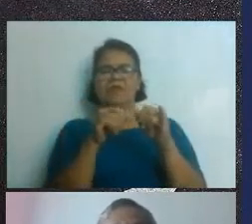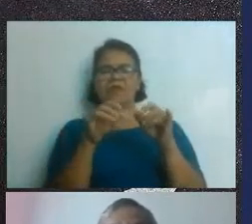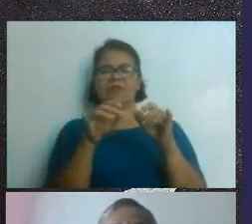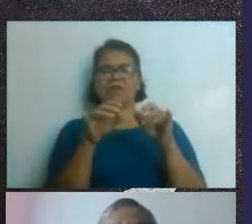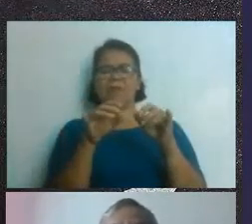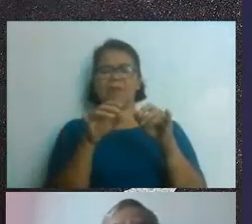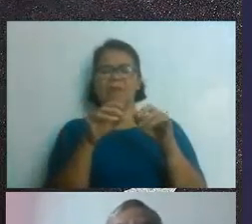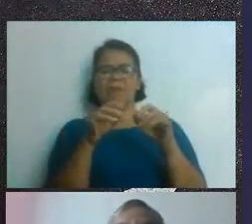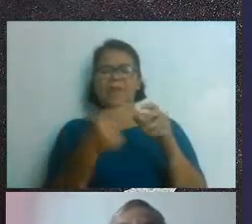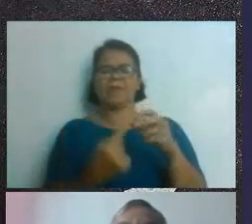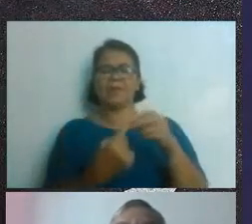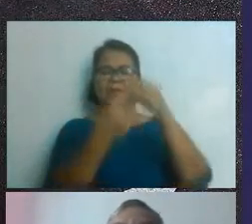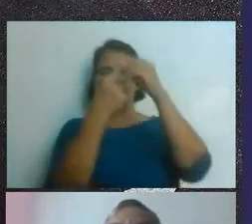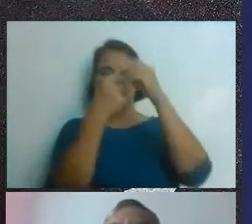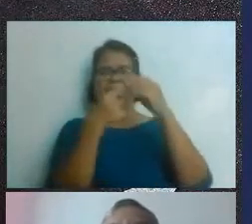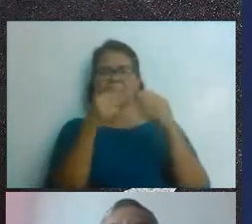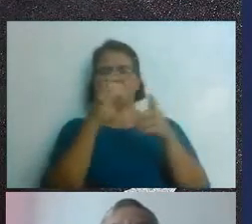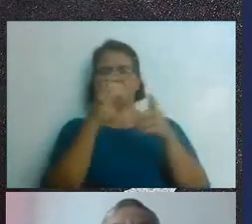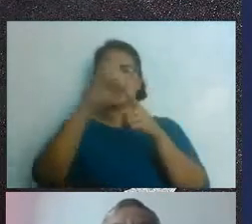TV and radio. And then